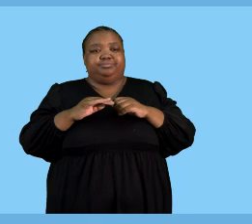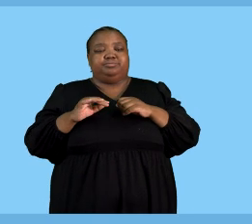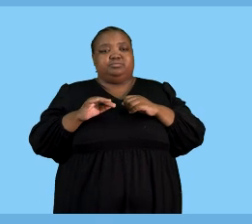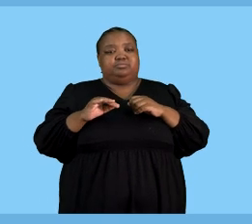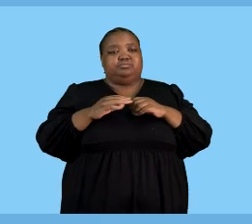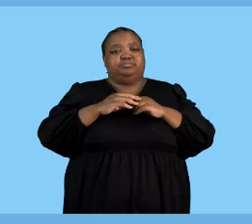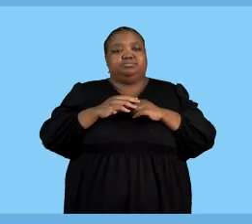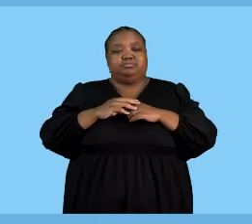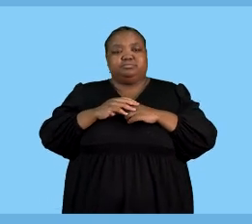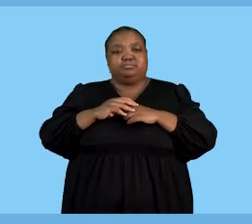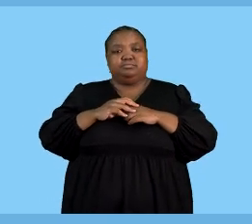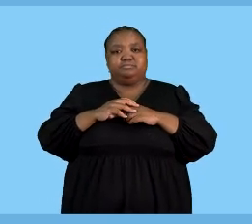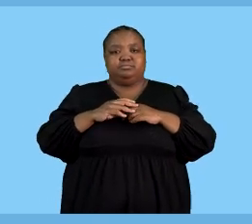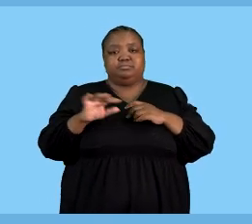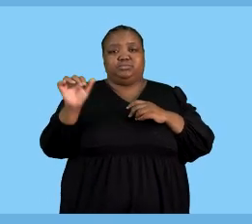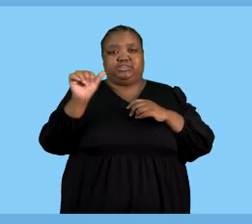So A